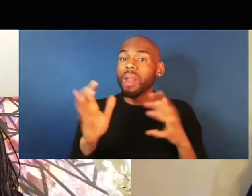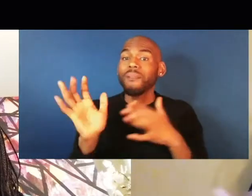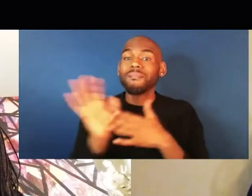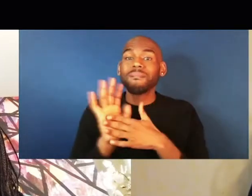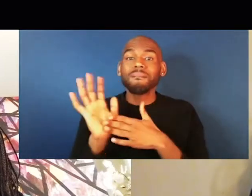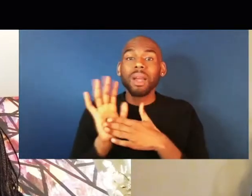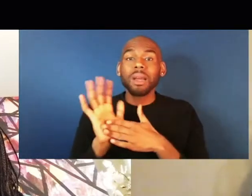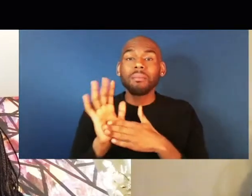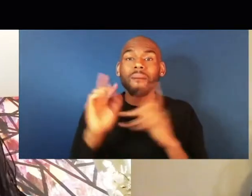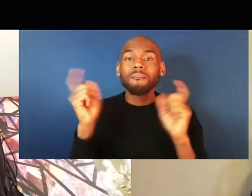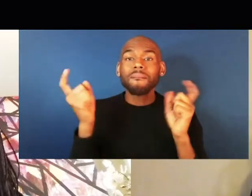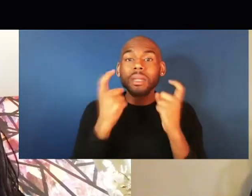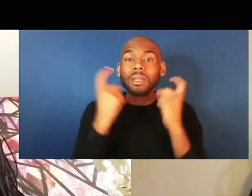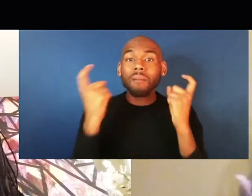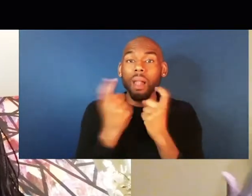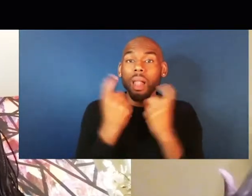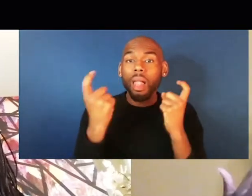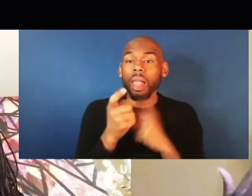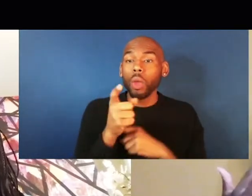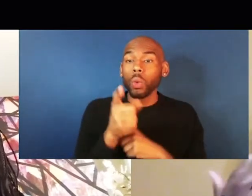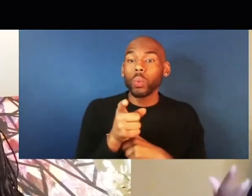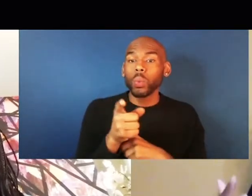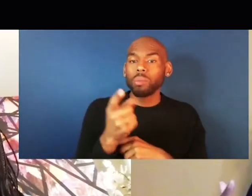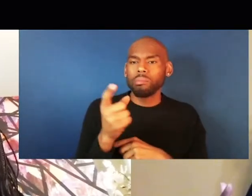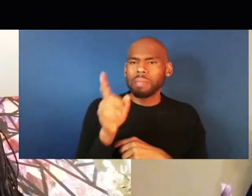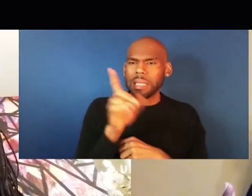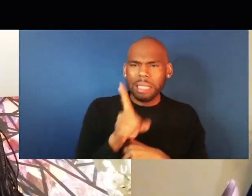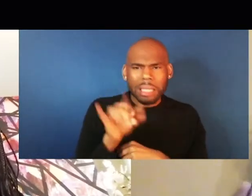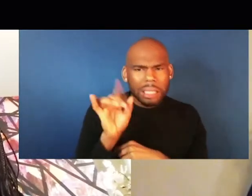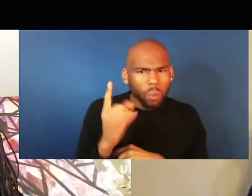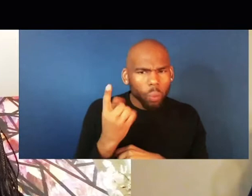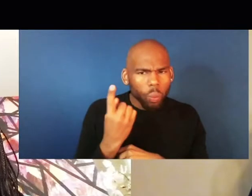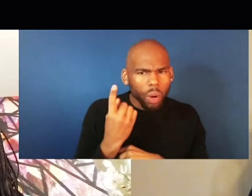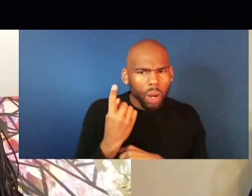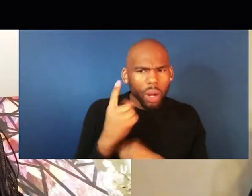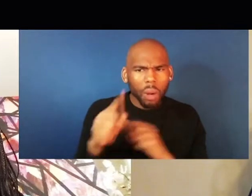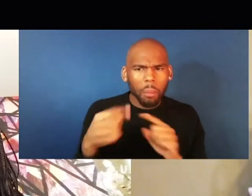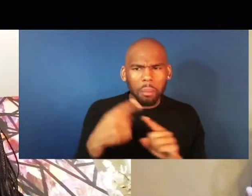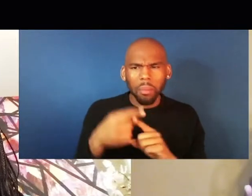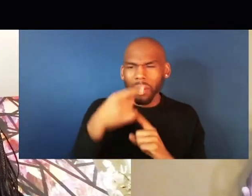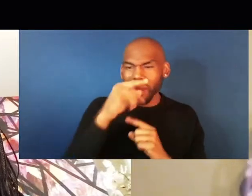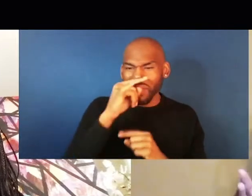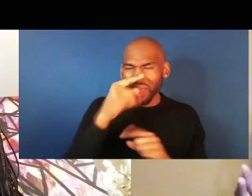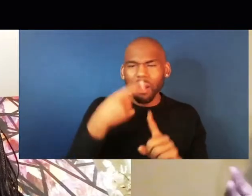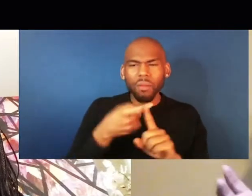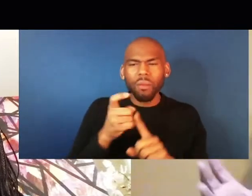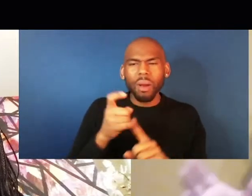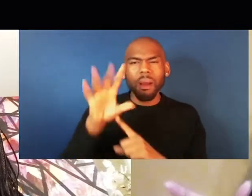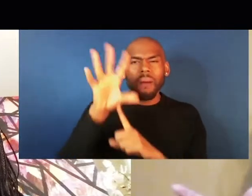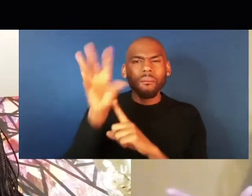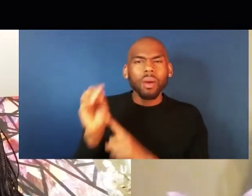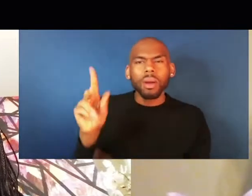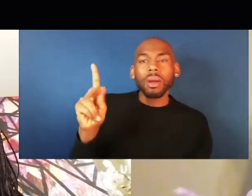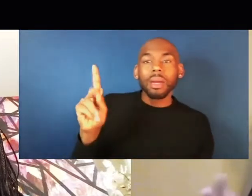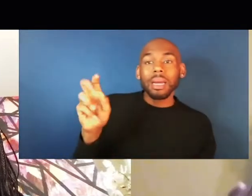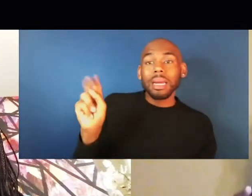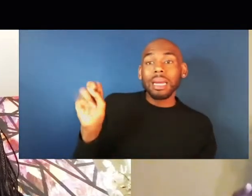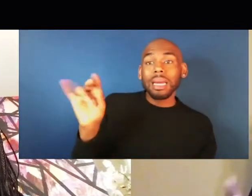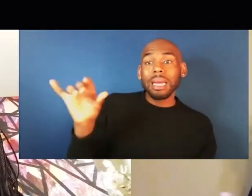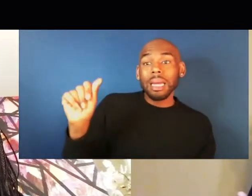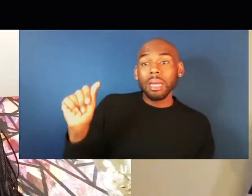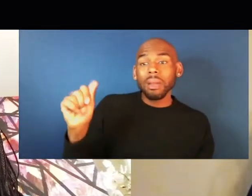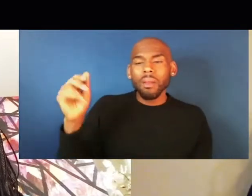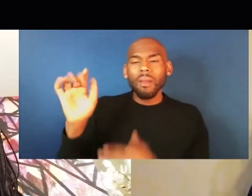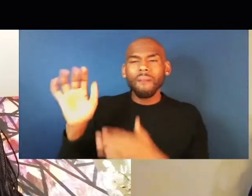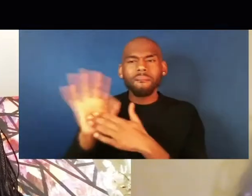film festivals and you had did one about, I think the kid was from Kenya and